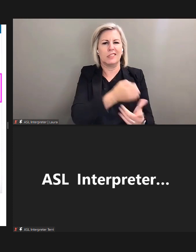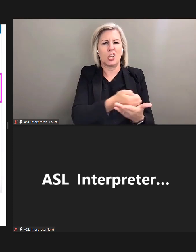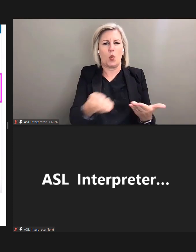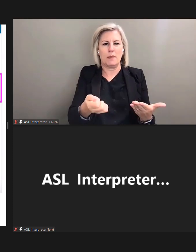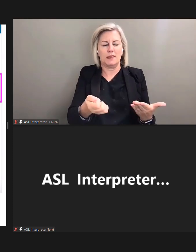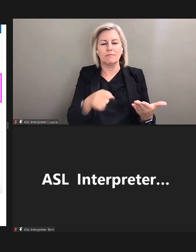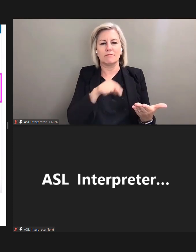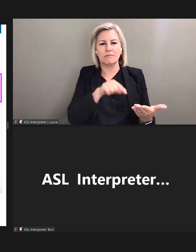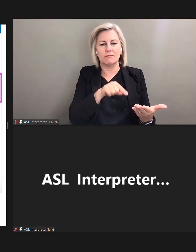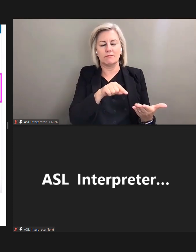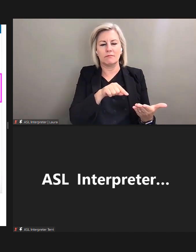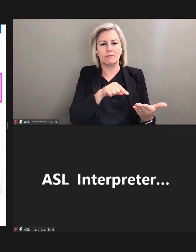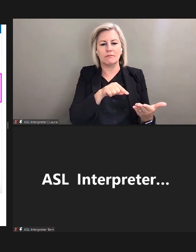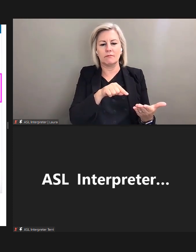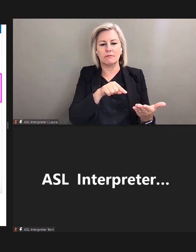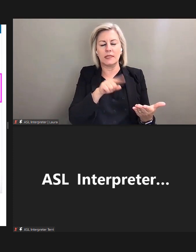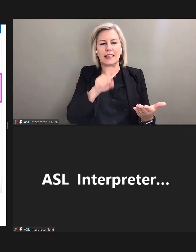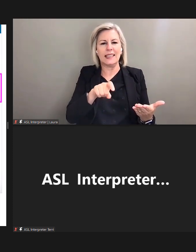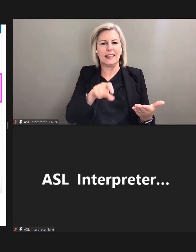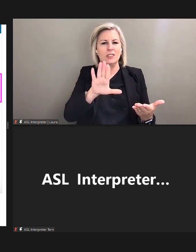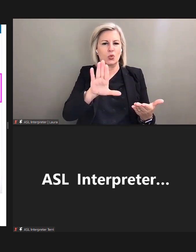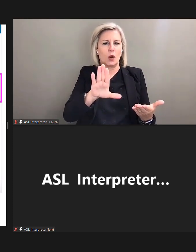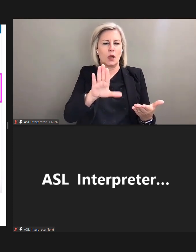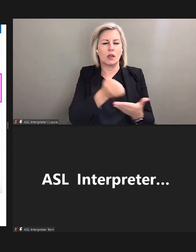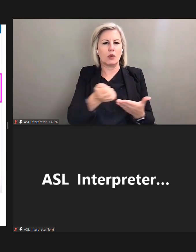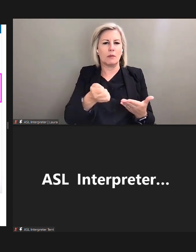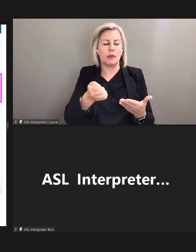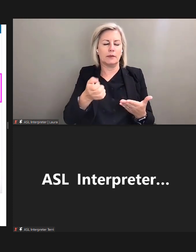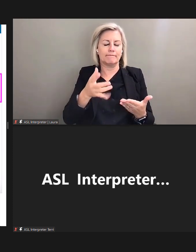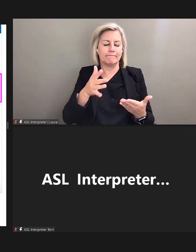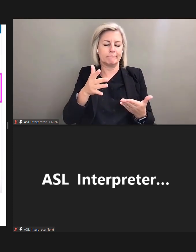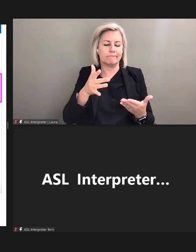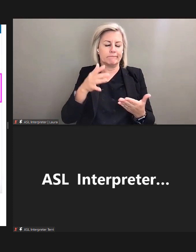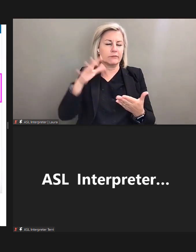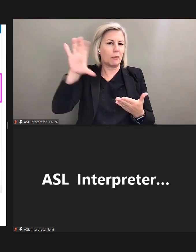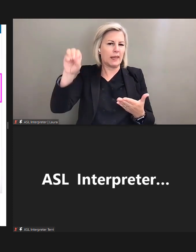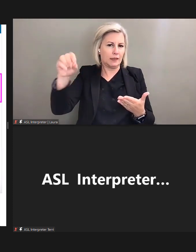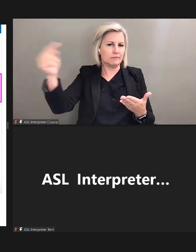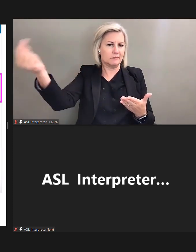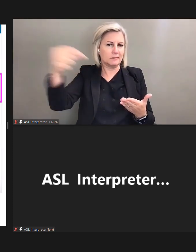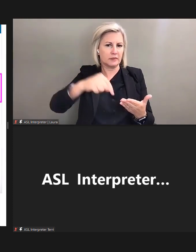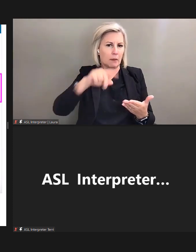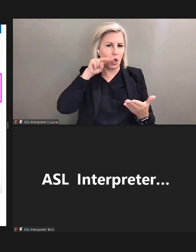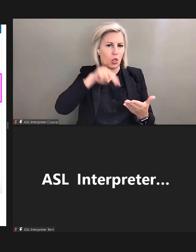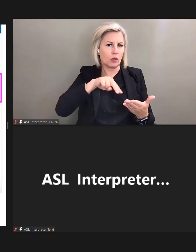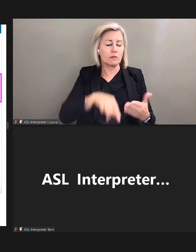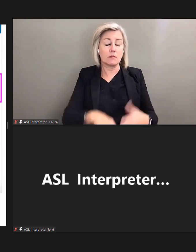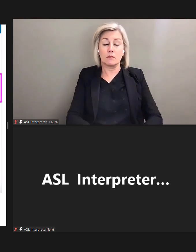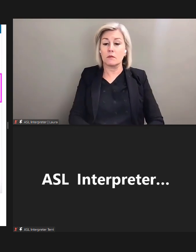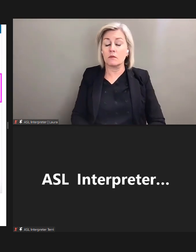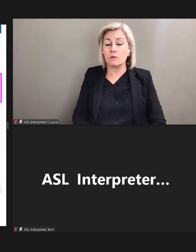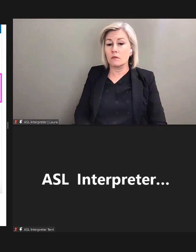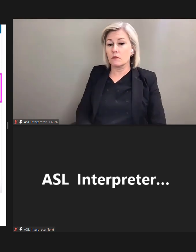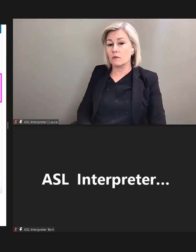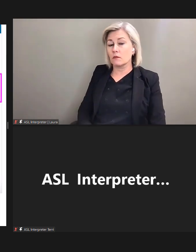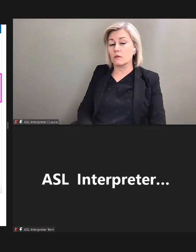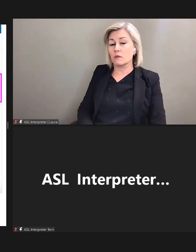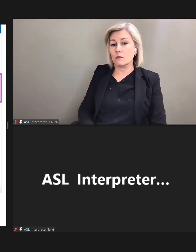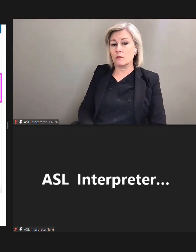seen by your equipment manufacturer. But well, we can